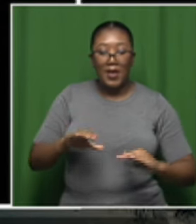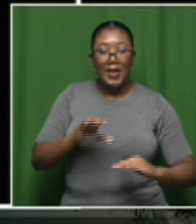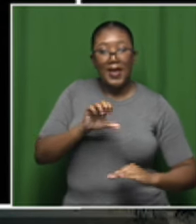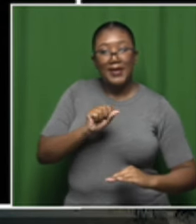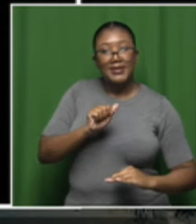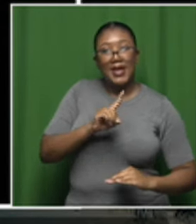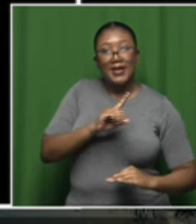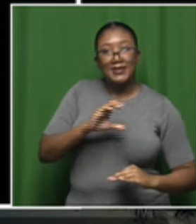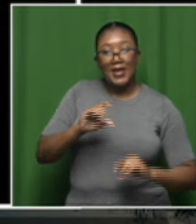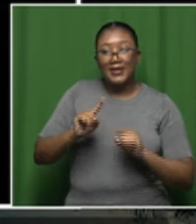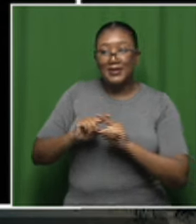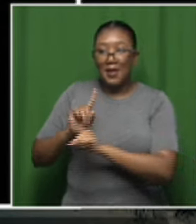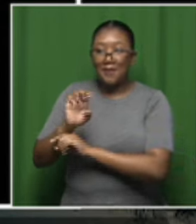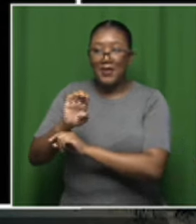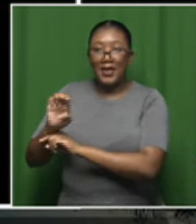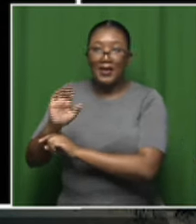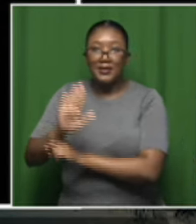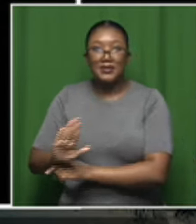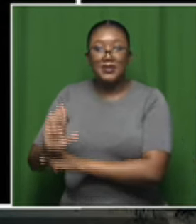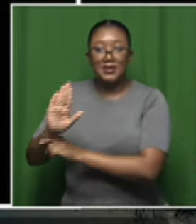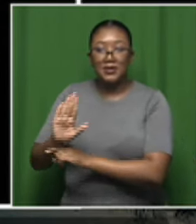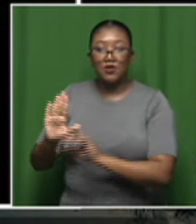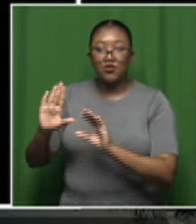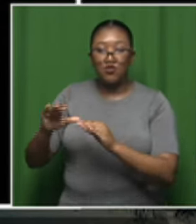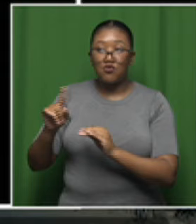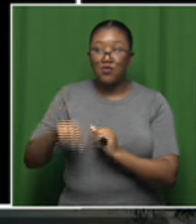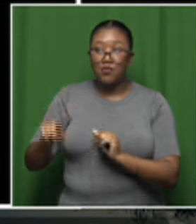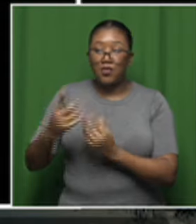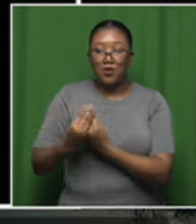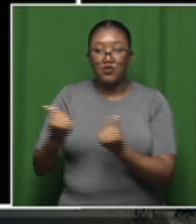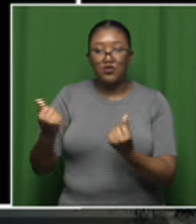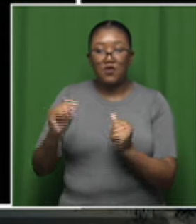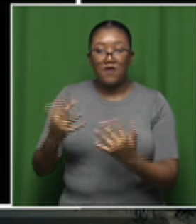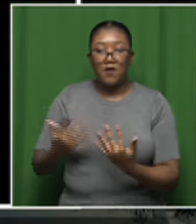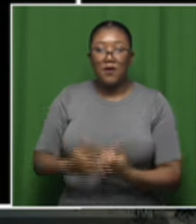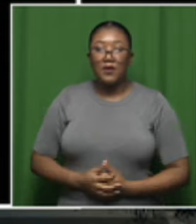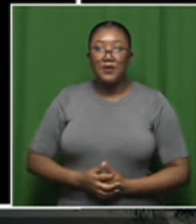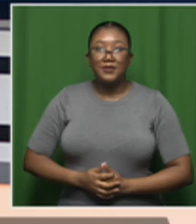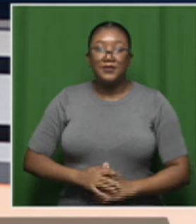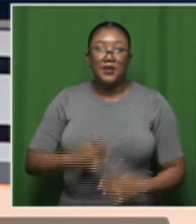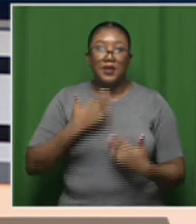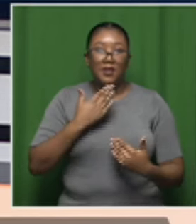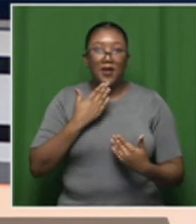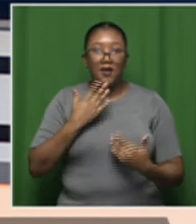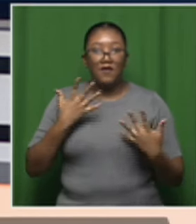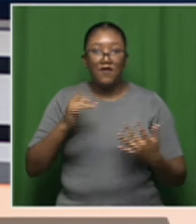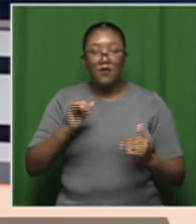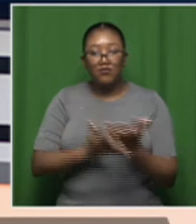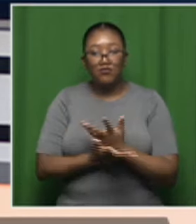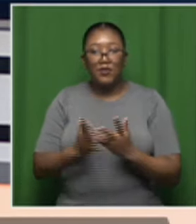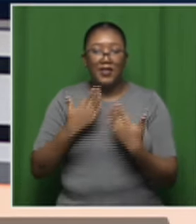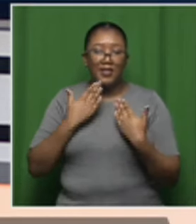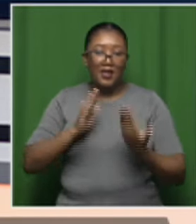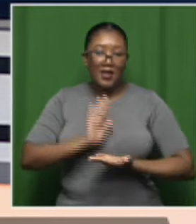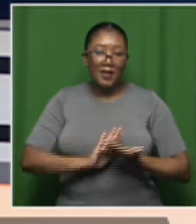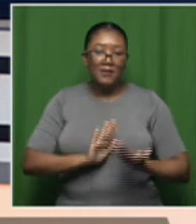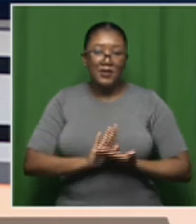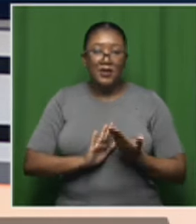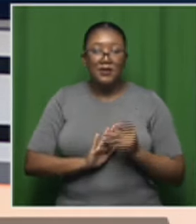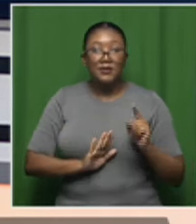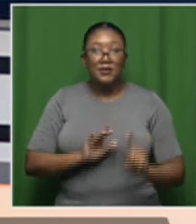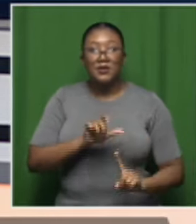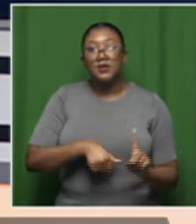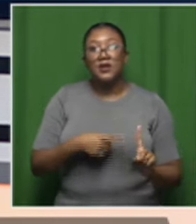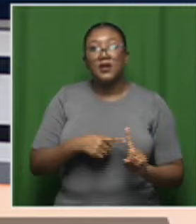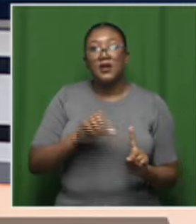East Africa group on this conflict in the DRC. All right, Sophie, great chatting to you. Thank you so much for your update. Sophie Mgwenade is the SABC